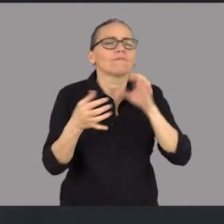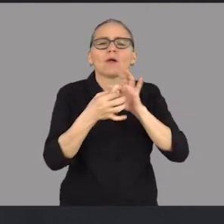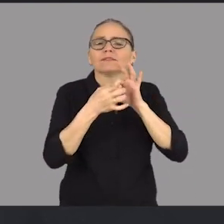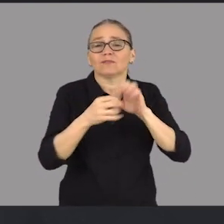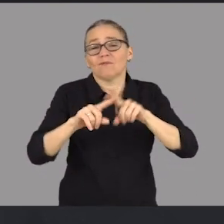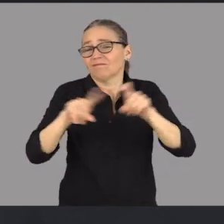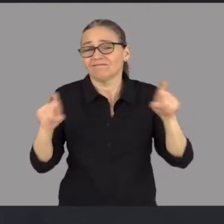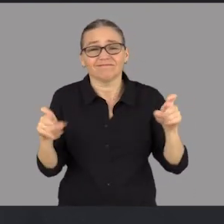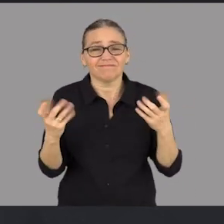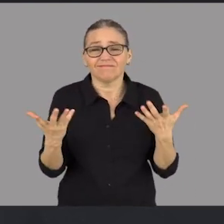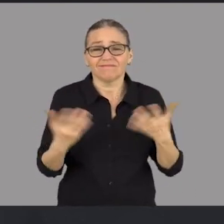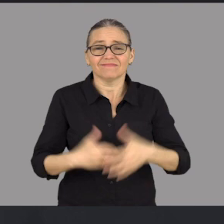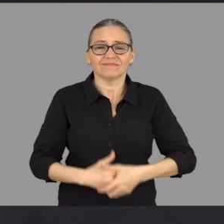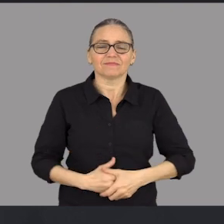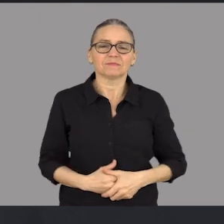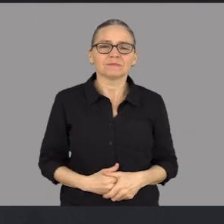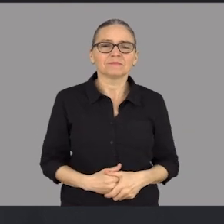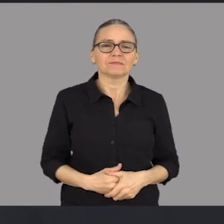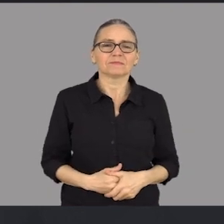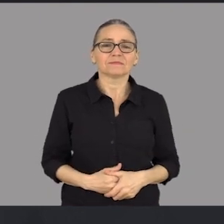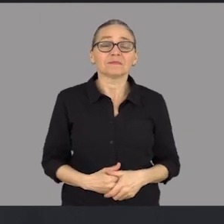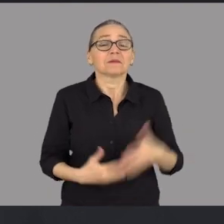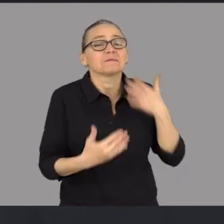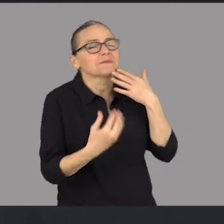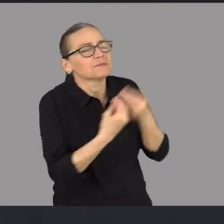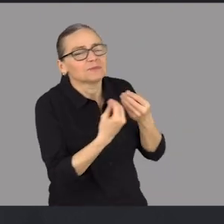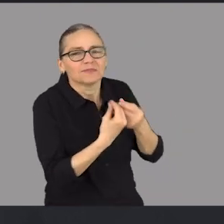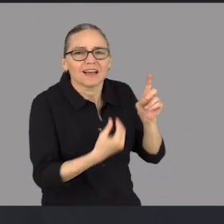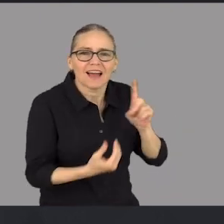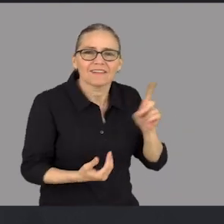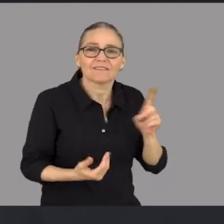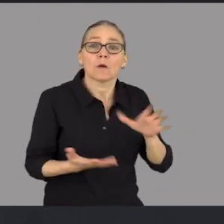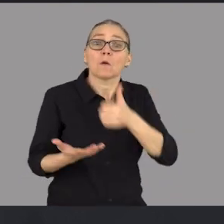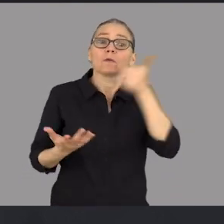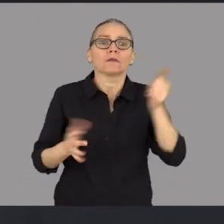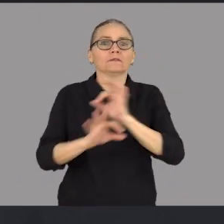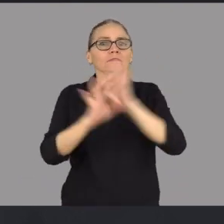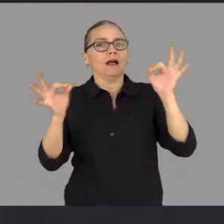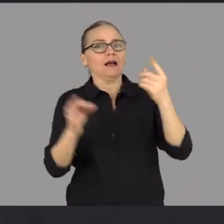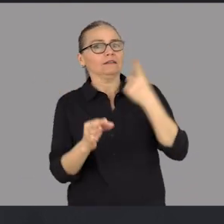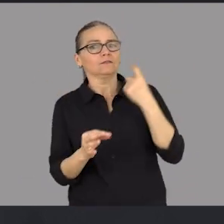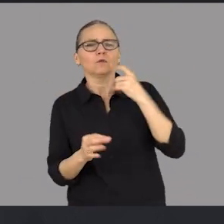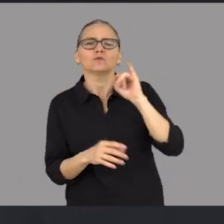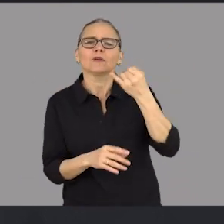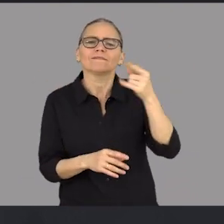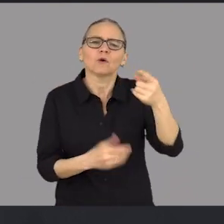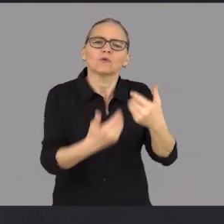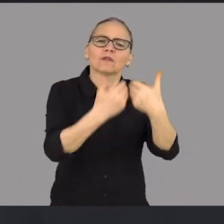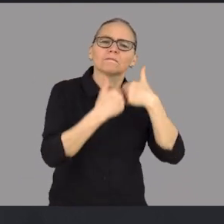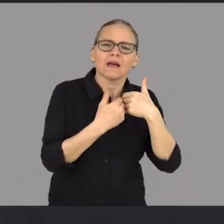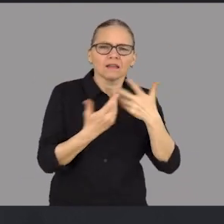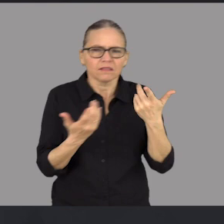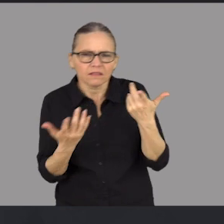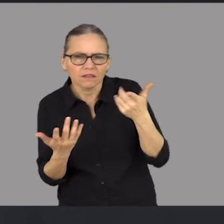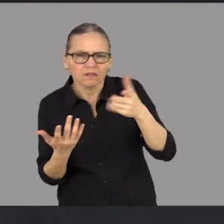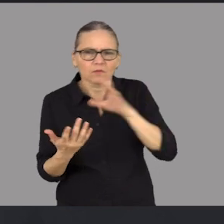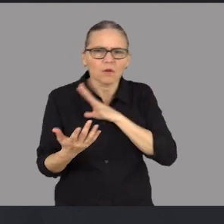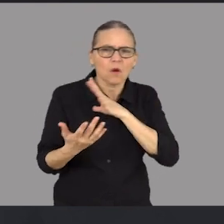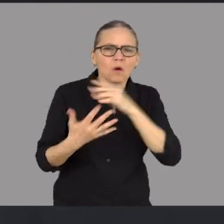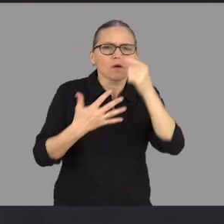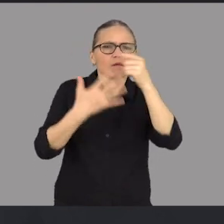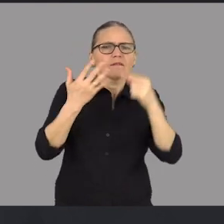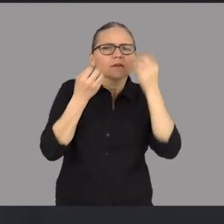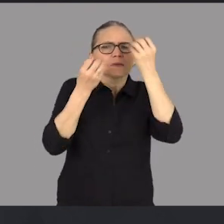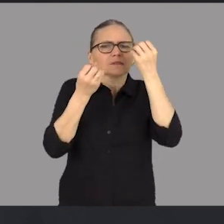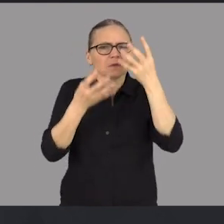like any relationship. Thank you so much, Dave. Another great question. Jennifer is asking, are